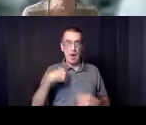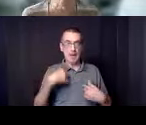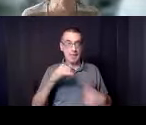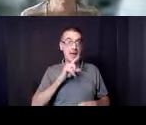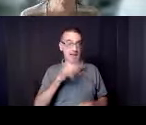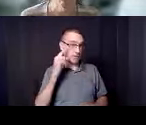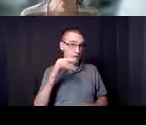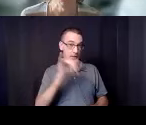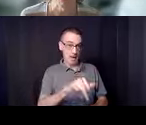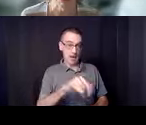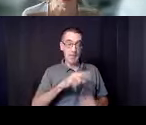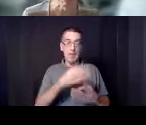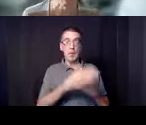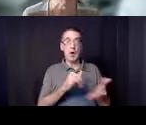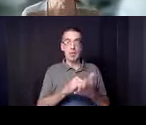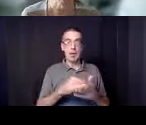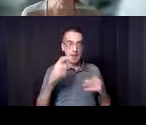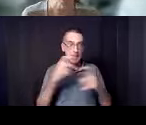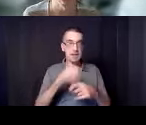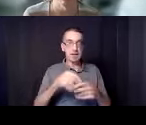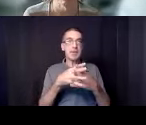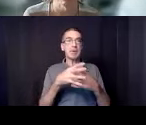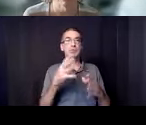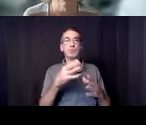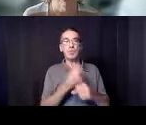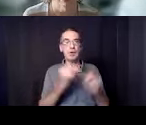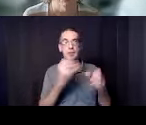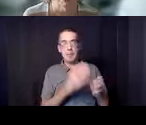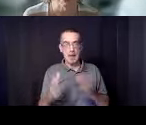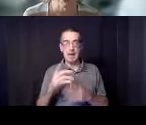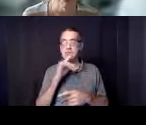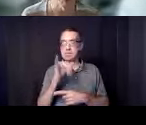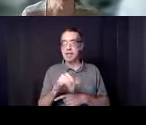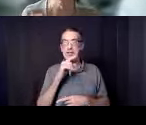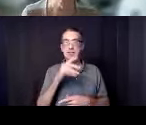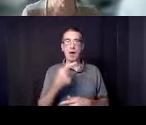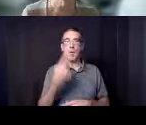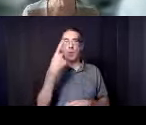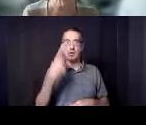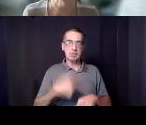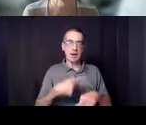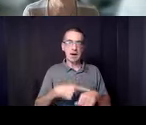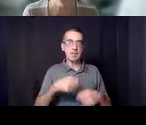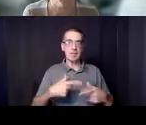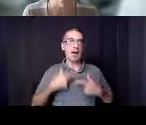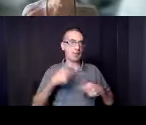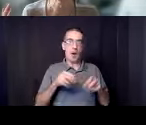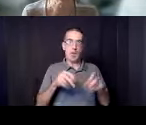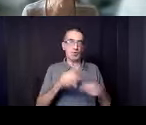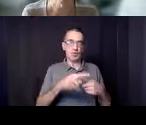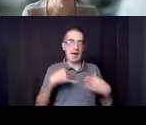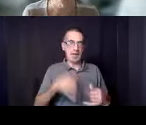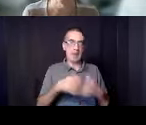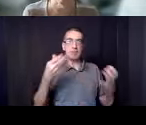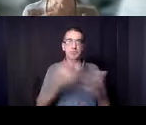answer for. But part of the complexity about the American Rescue Plan, it's a kind of a once in a lifetime opportunity to have this